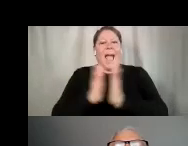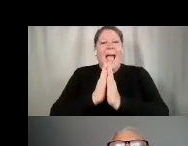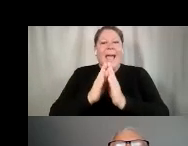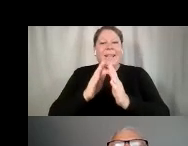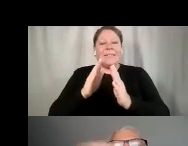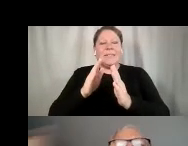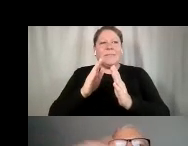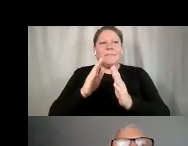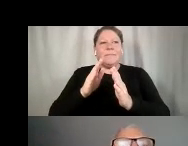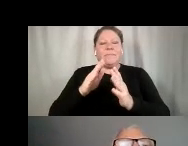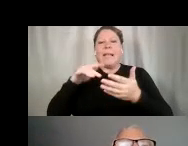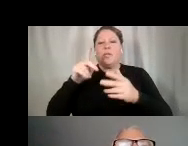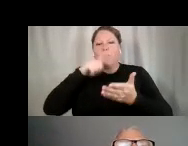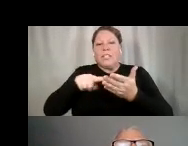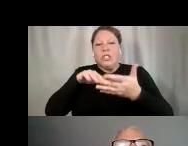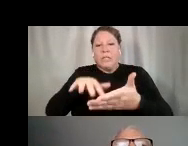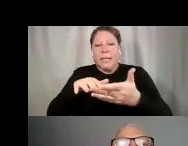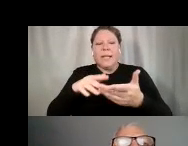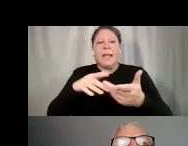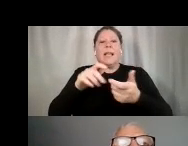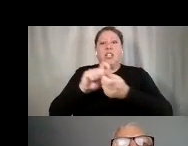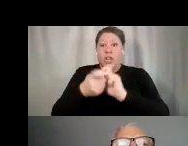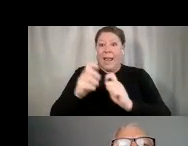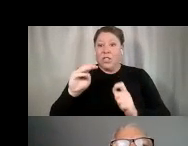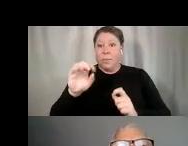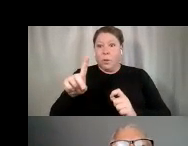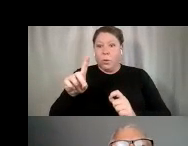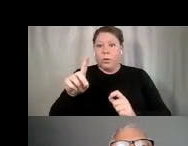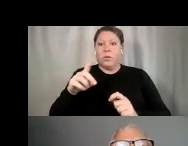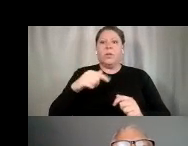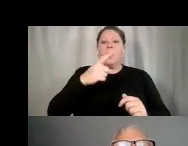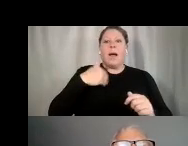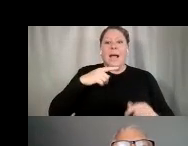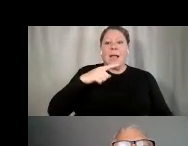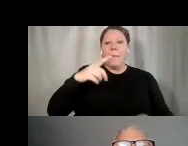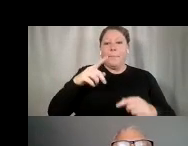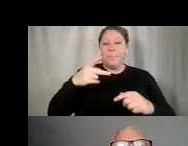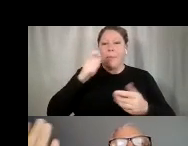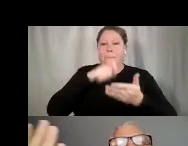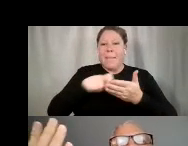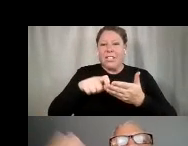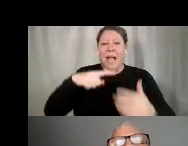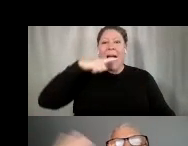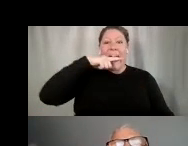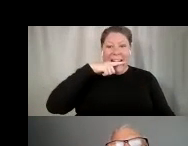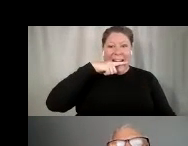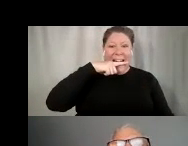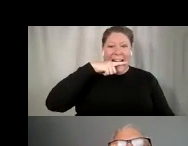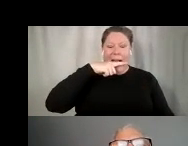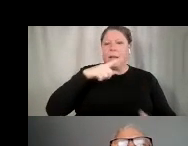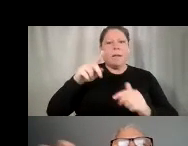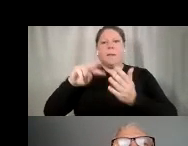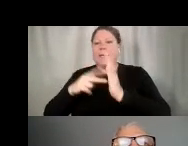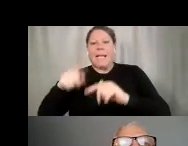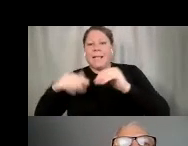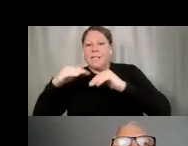they change their mood by having them not smile by biting on a pencil. And so by smiling, you actually start